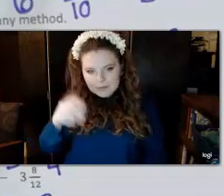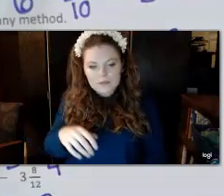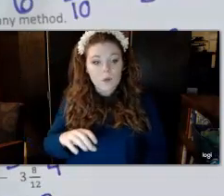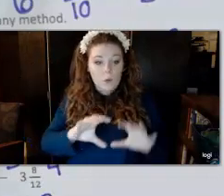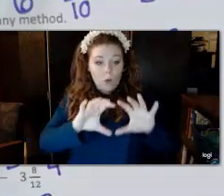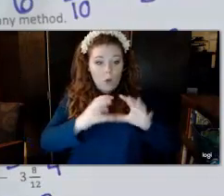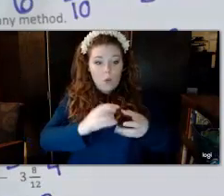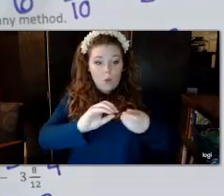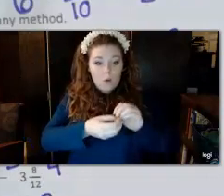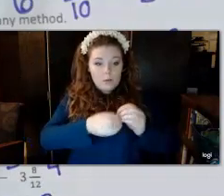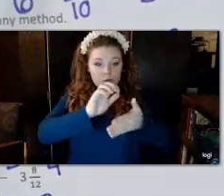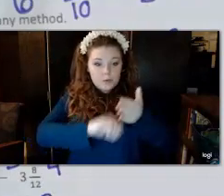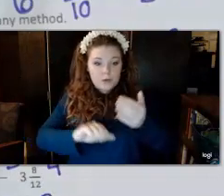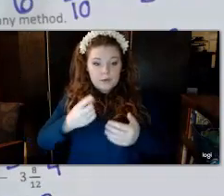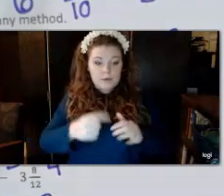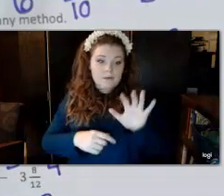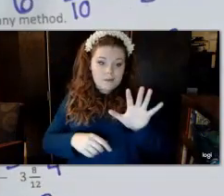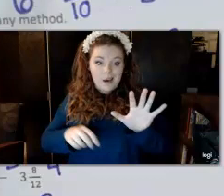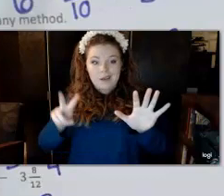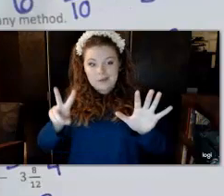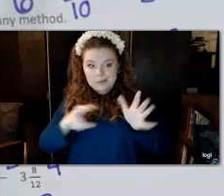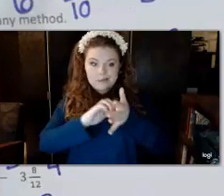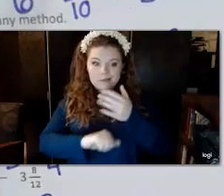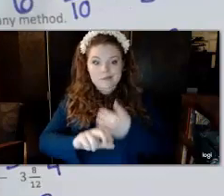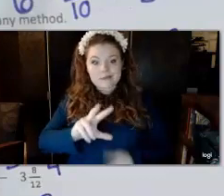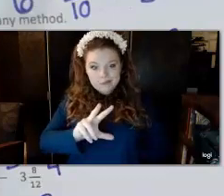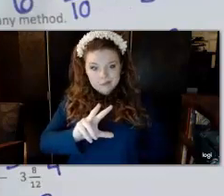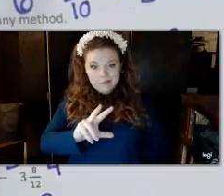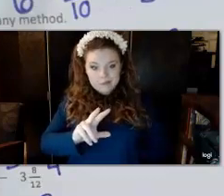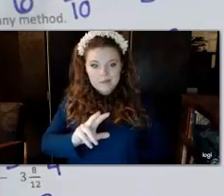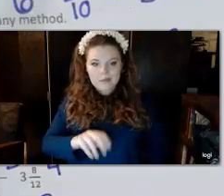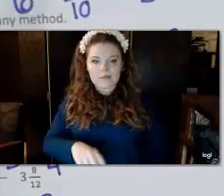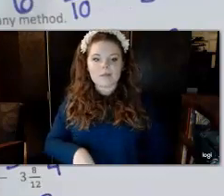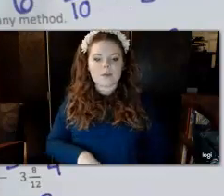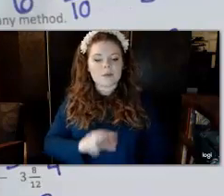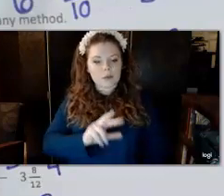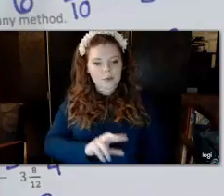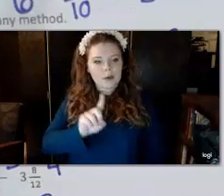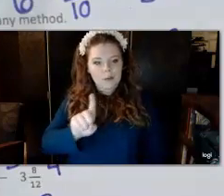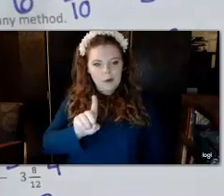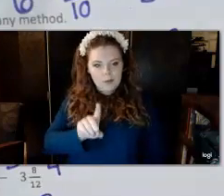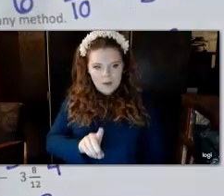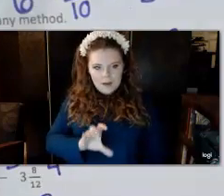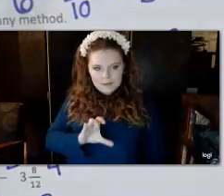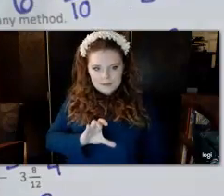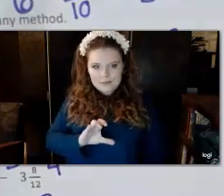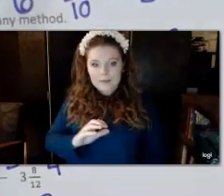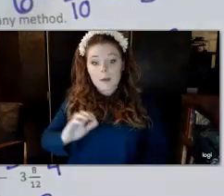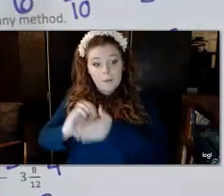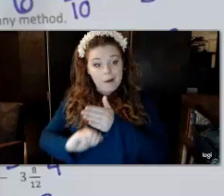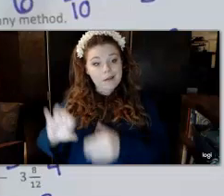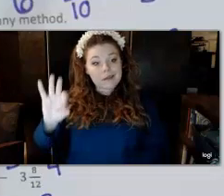first. 5 minus 2 is 3. Bring down the fraction from the first number. 3 1/100